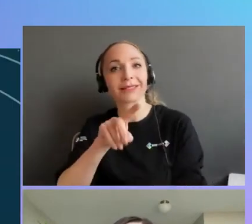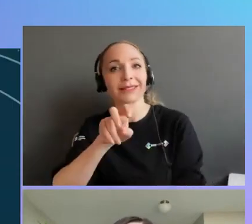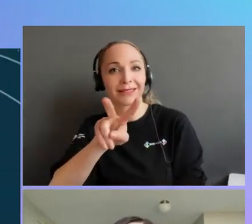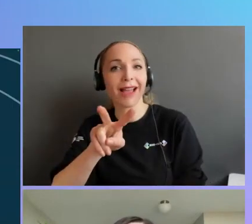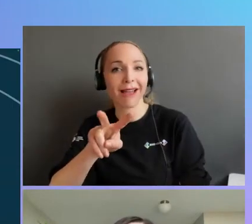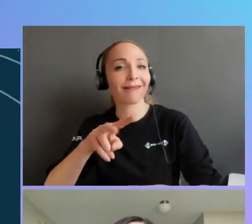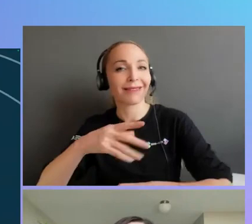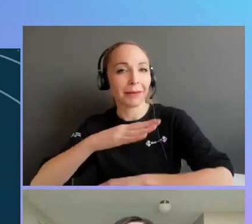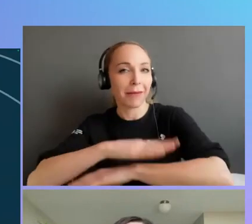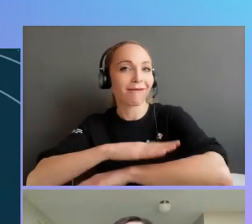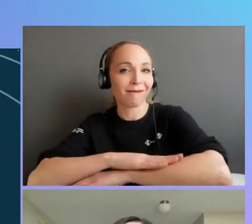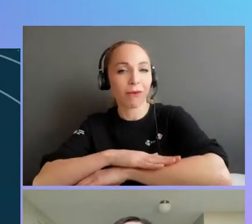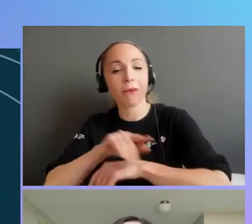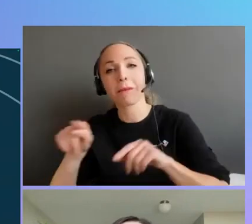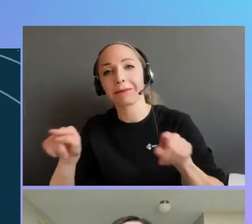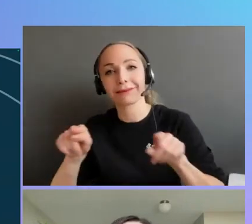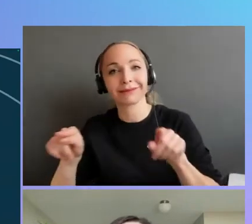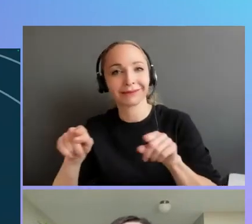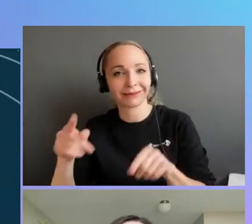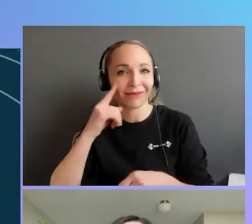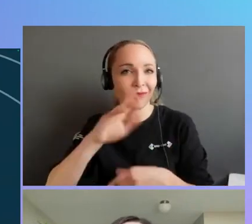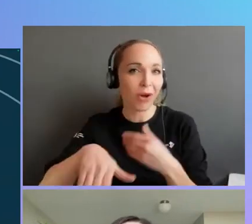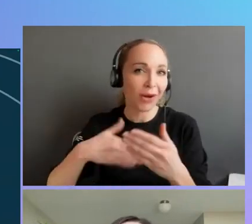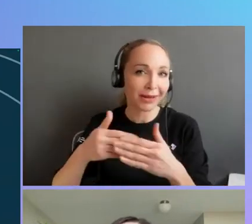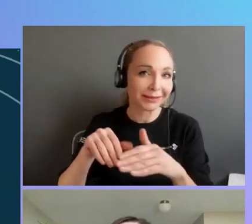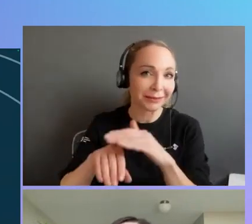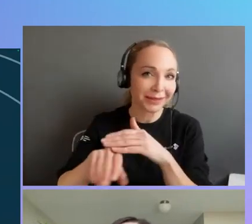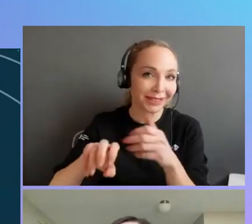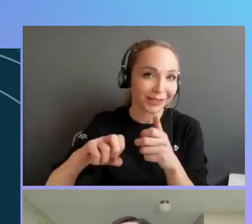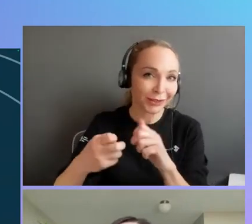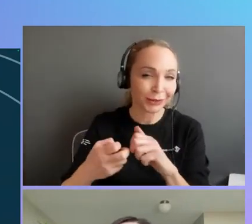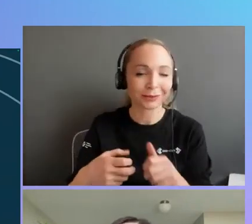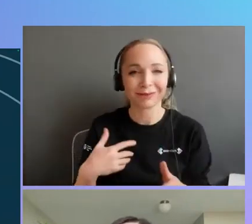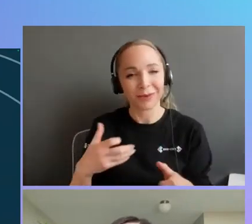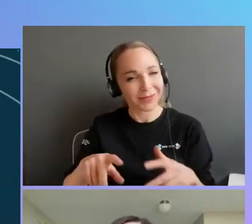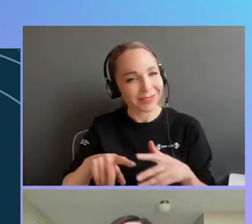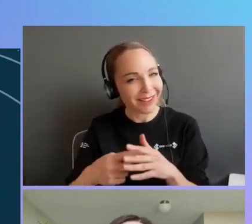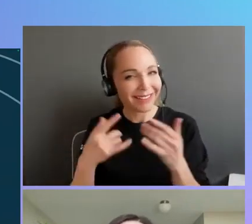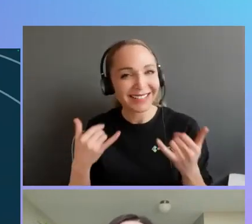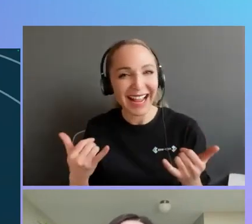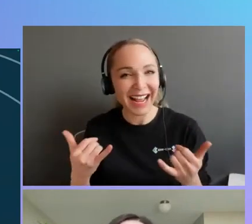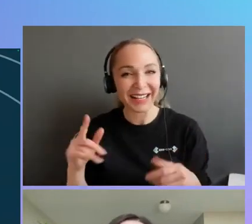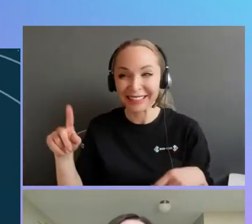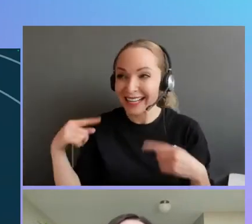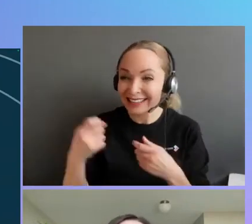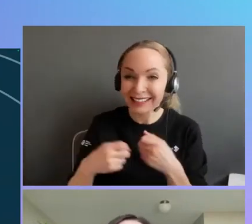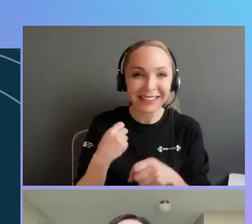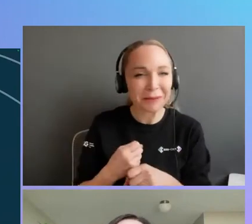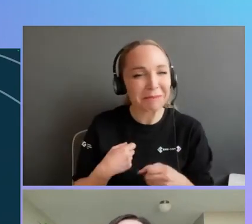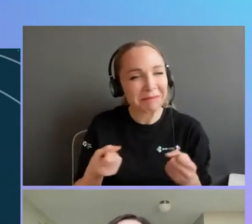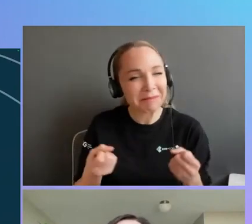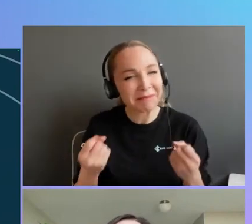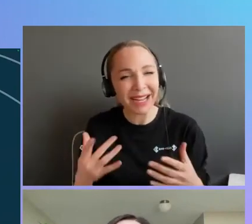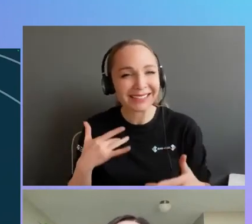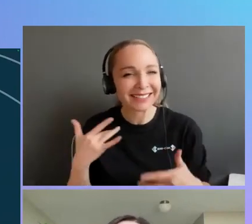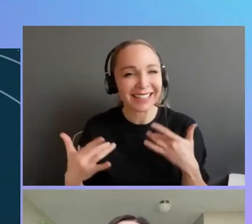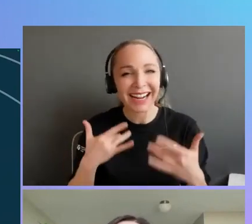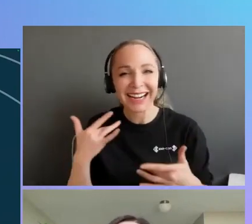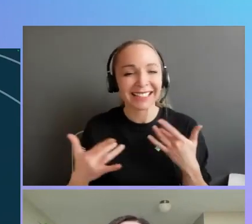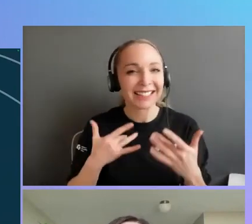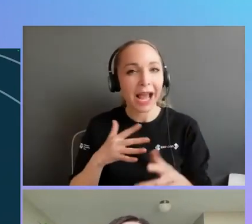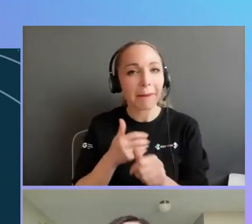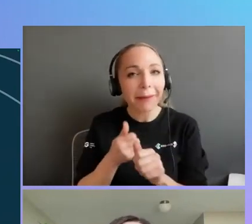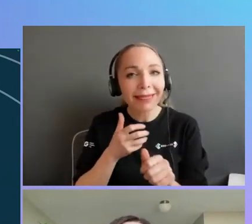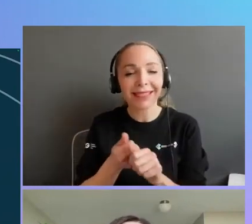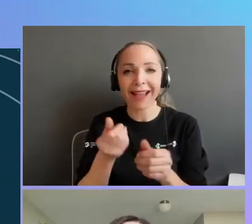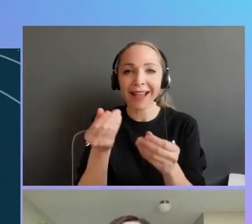let's dive right in. Over the last year, like I said, we've had a lot of exciting updates. So I want to just share with you why and how we've evolved our